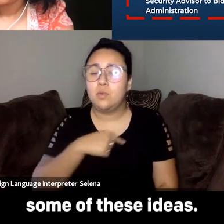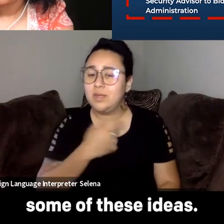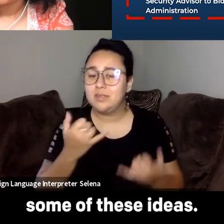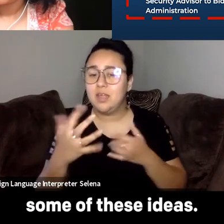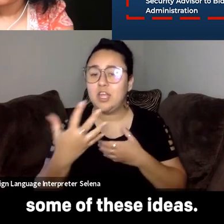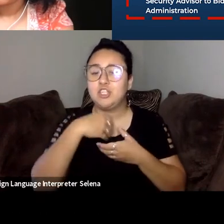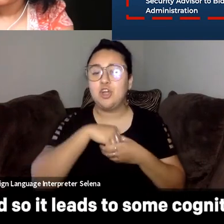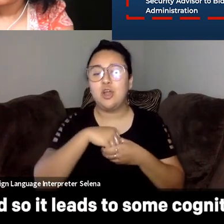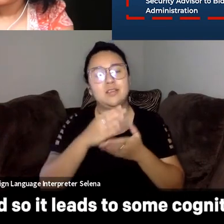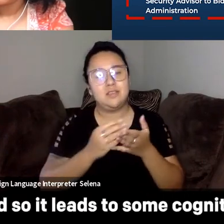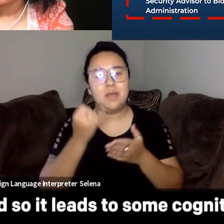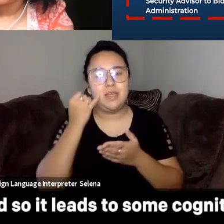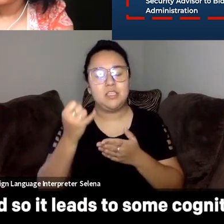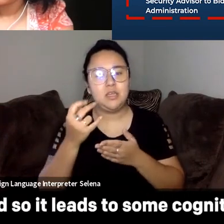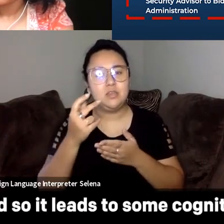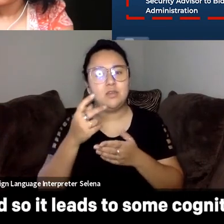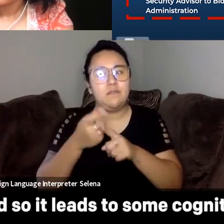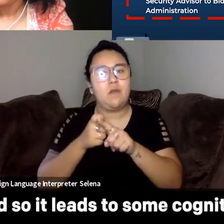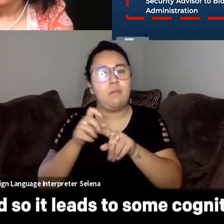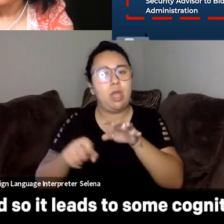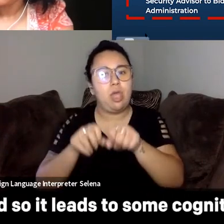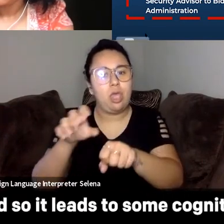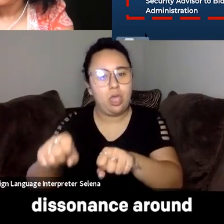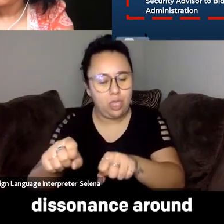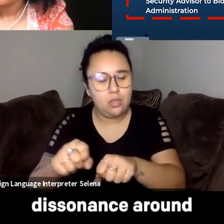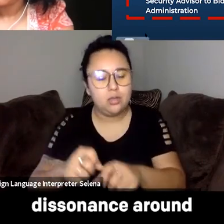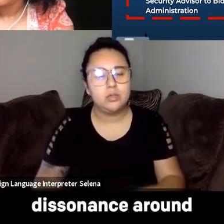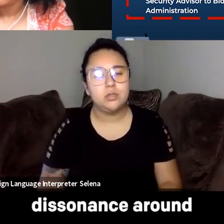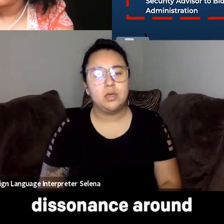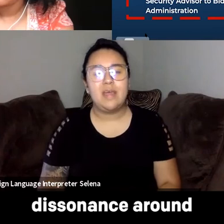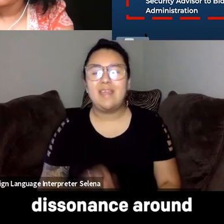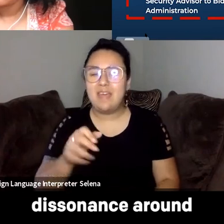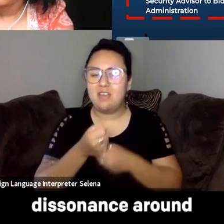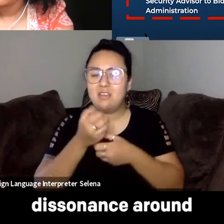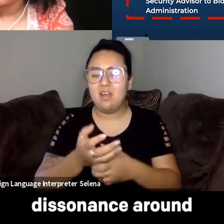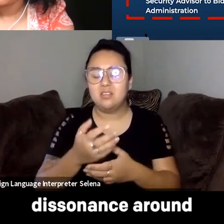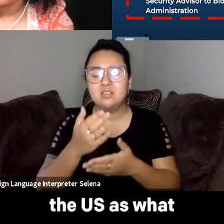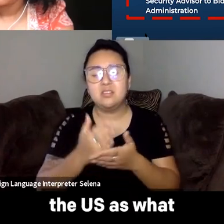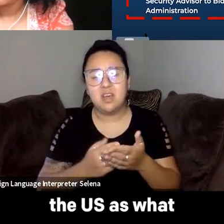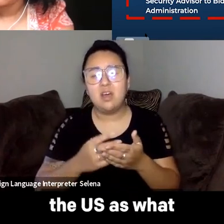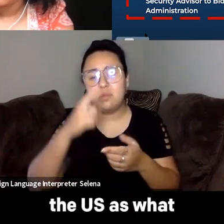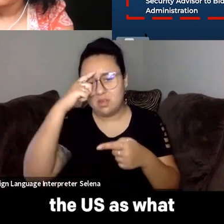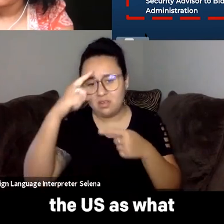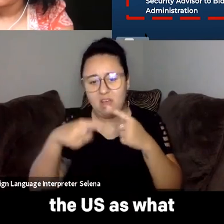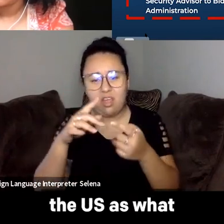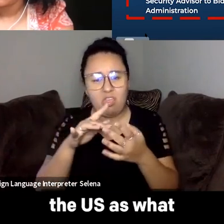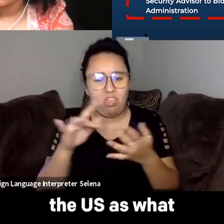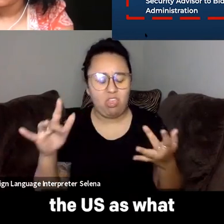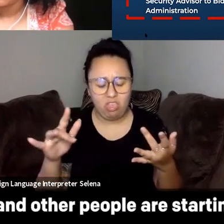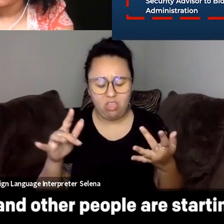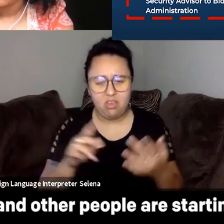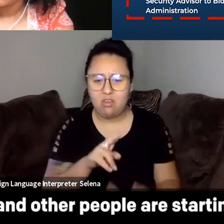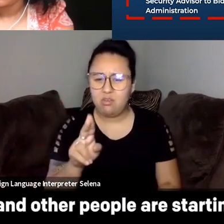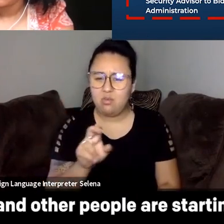these ideas. And so it leads to some cognitive dissonance around the US as